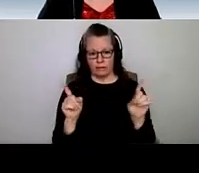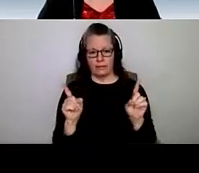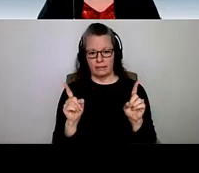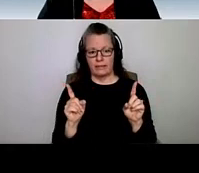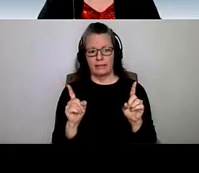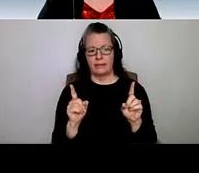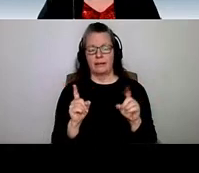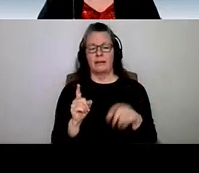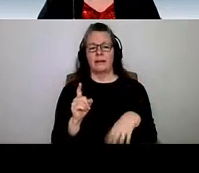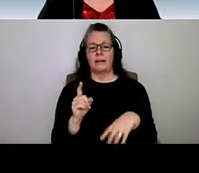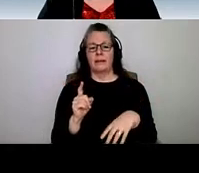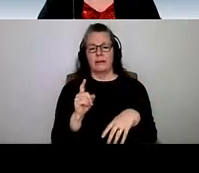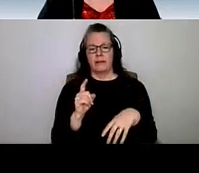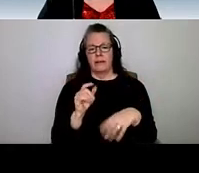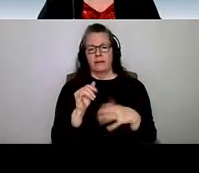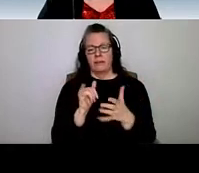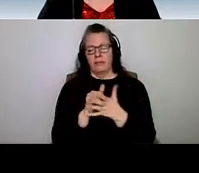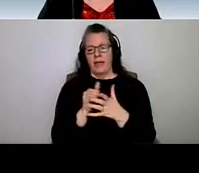health